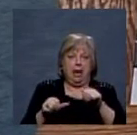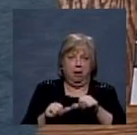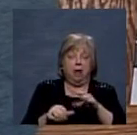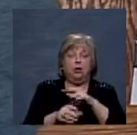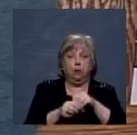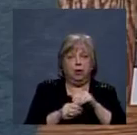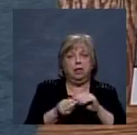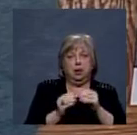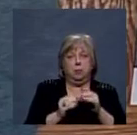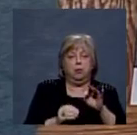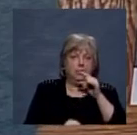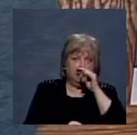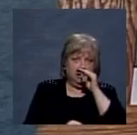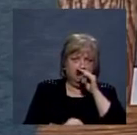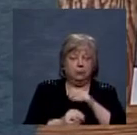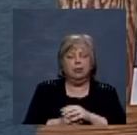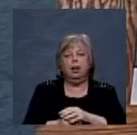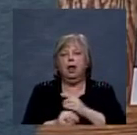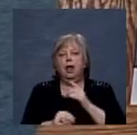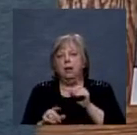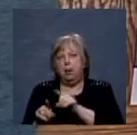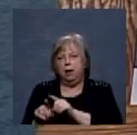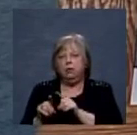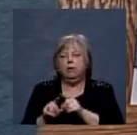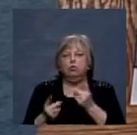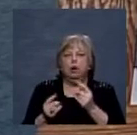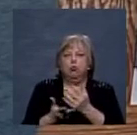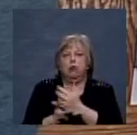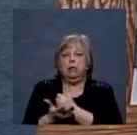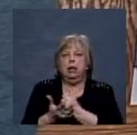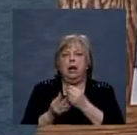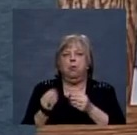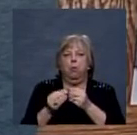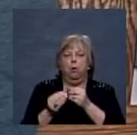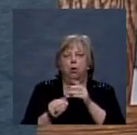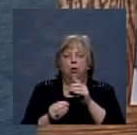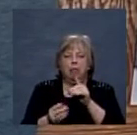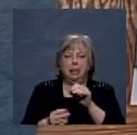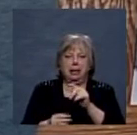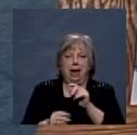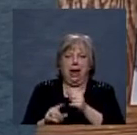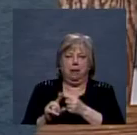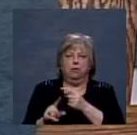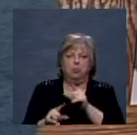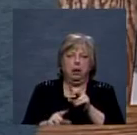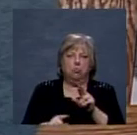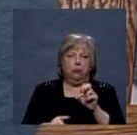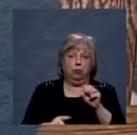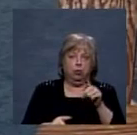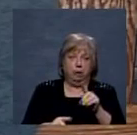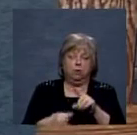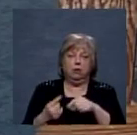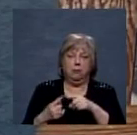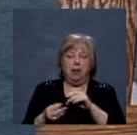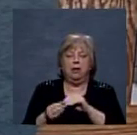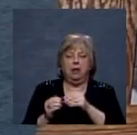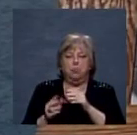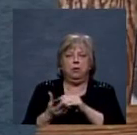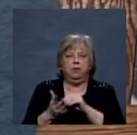I'm also looking to get some additional data from the Little Rock School District as regards to the number of students that are in our area as